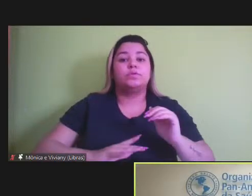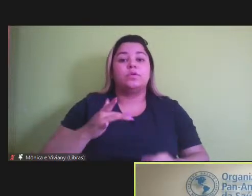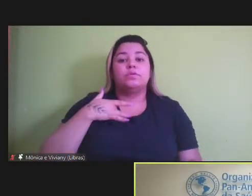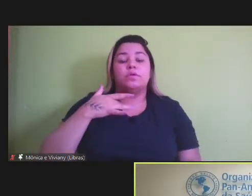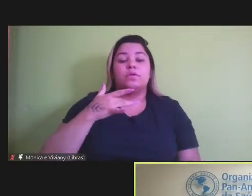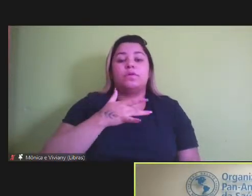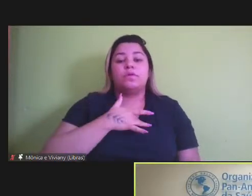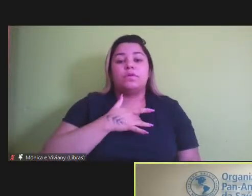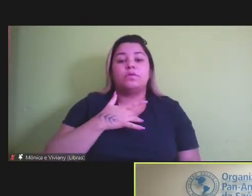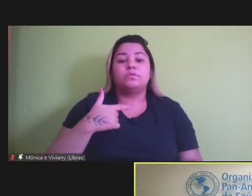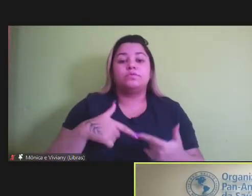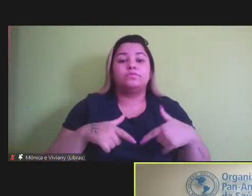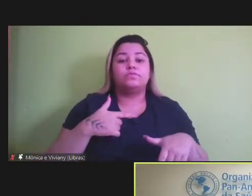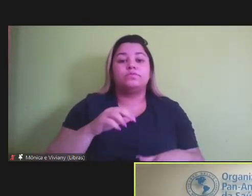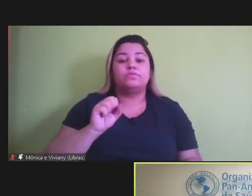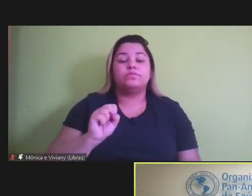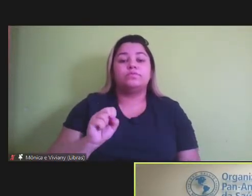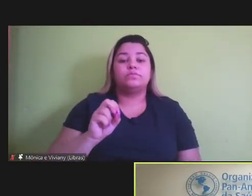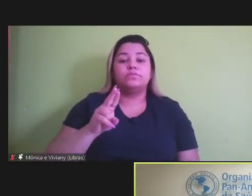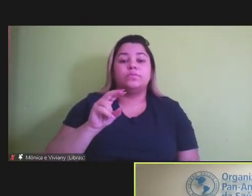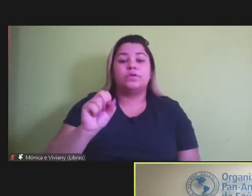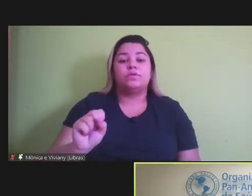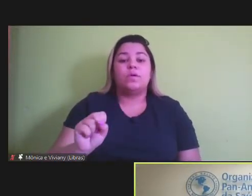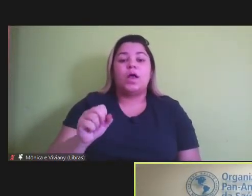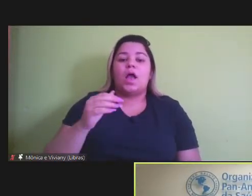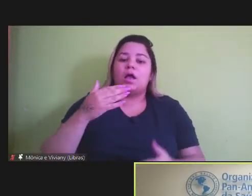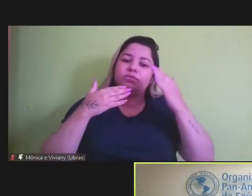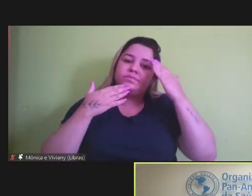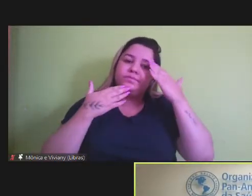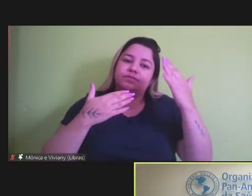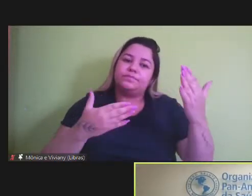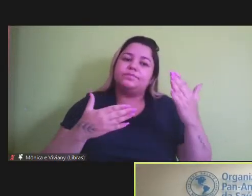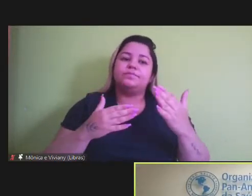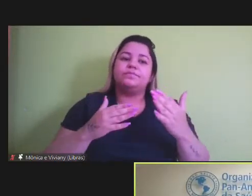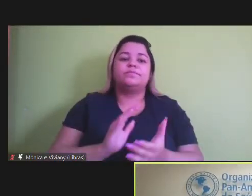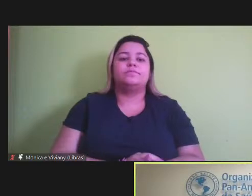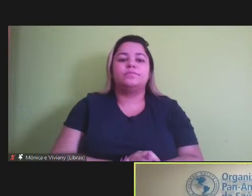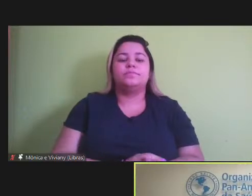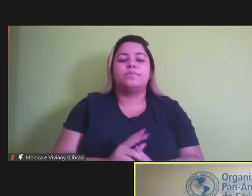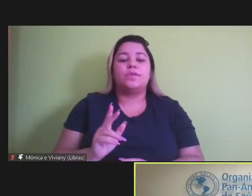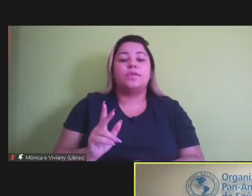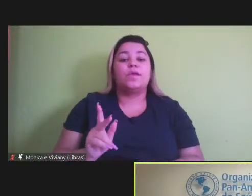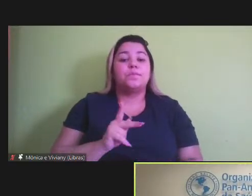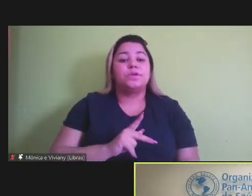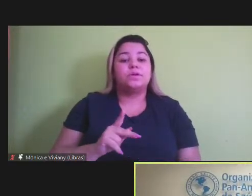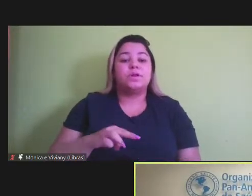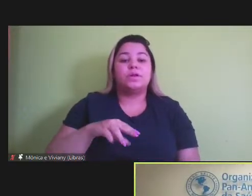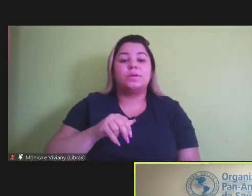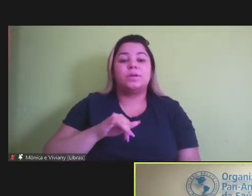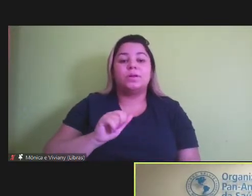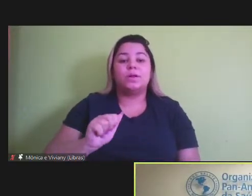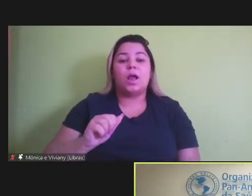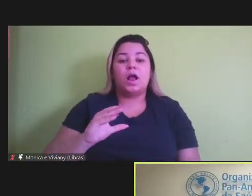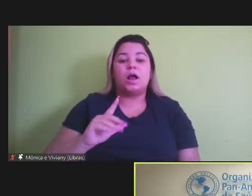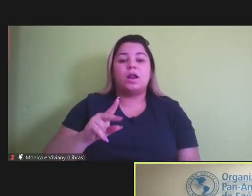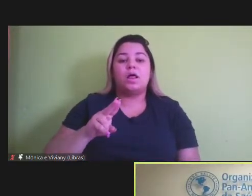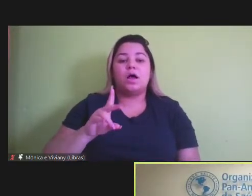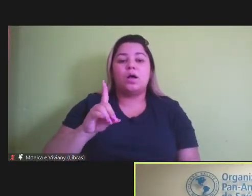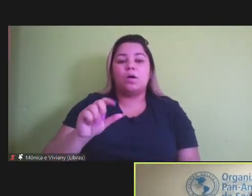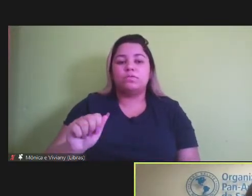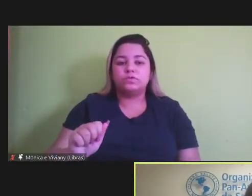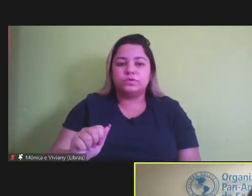health professionals and workers from SUS. Now, I thank Professor Maria Cláudia